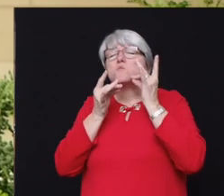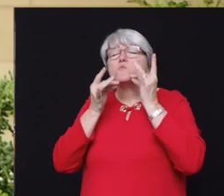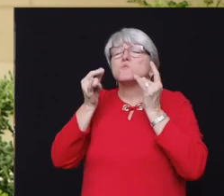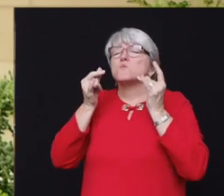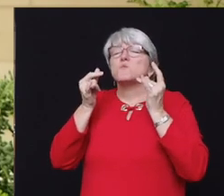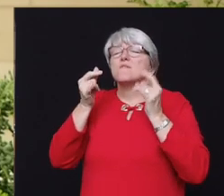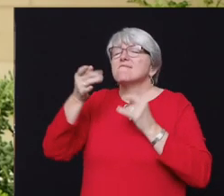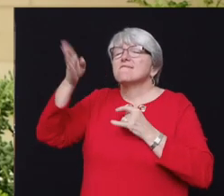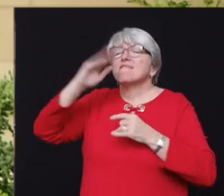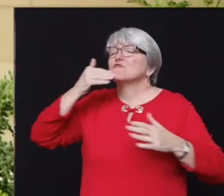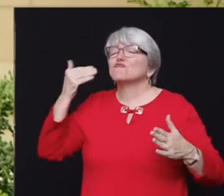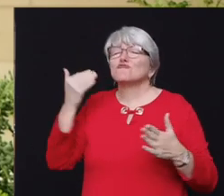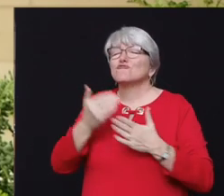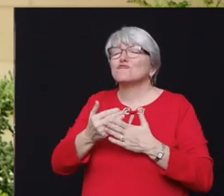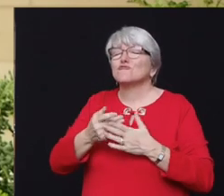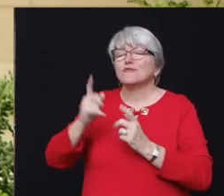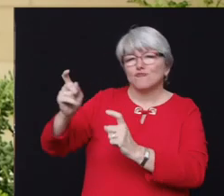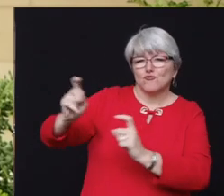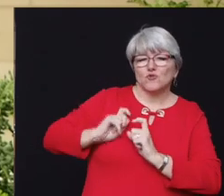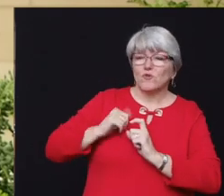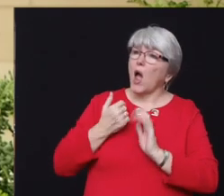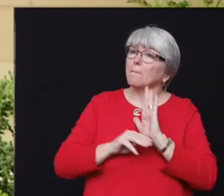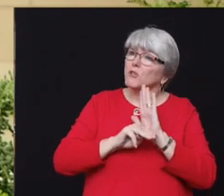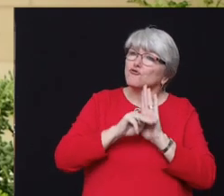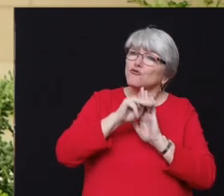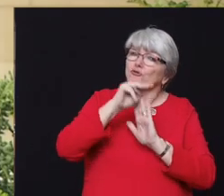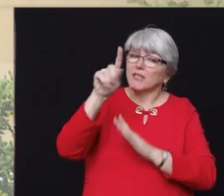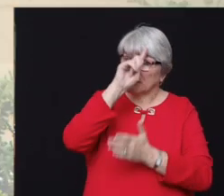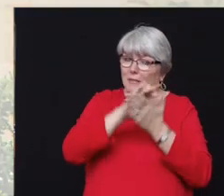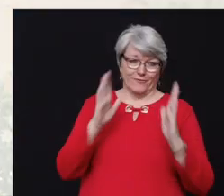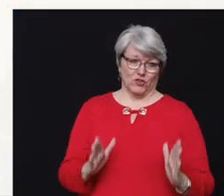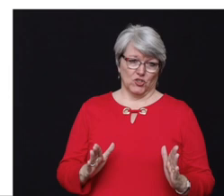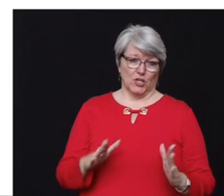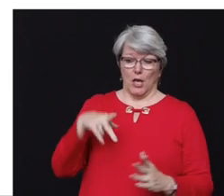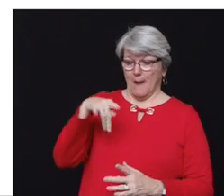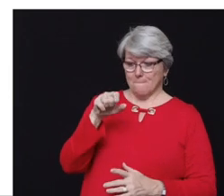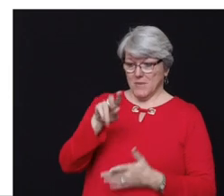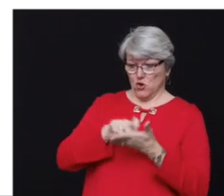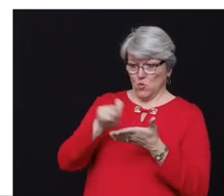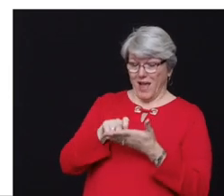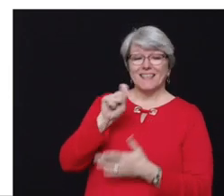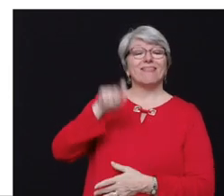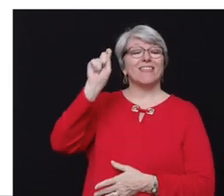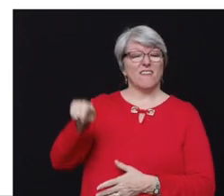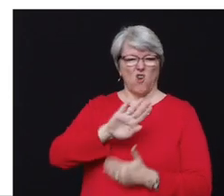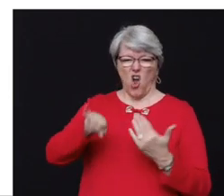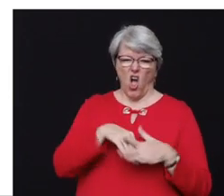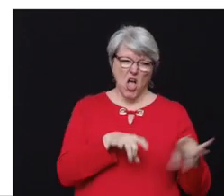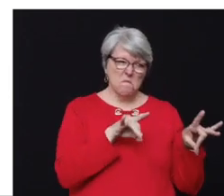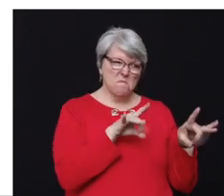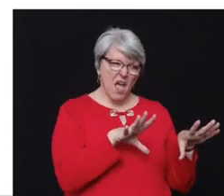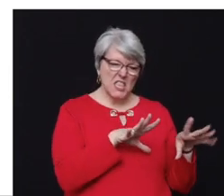His goodness, actually contributes to our maturity as believers. Peter writes, "Therefore, putting aside all